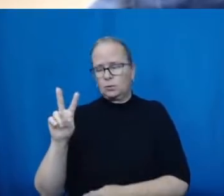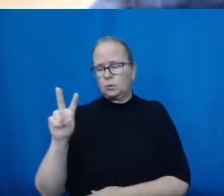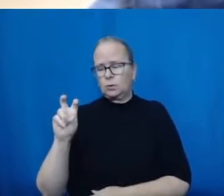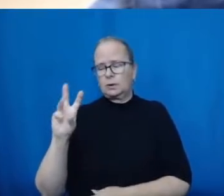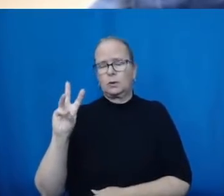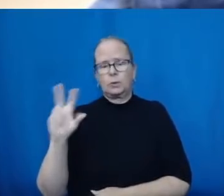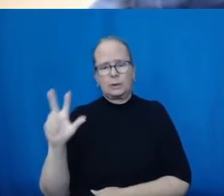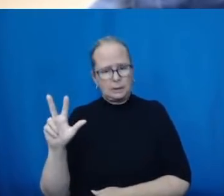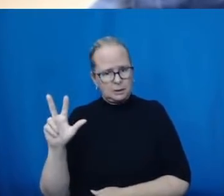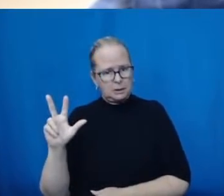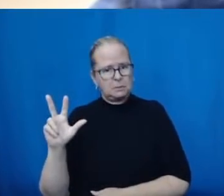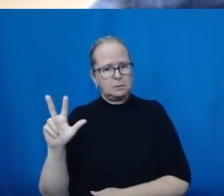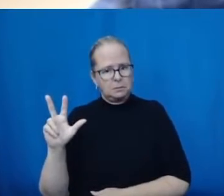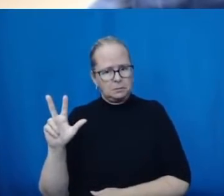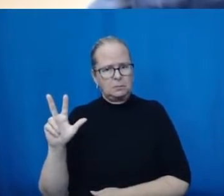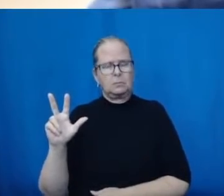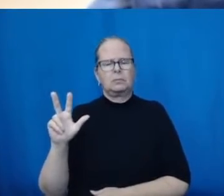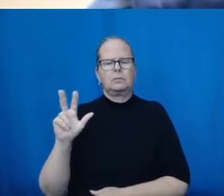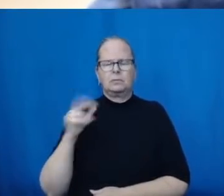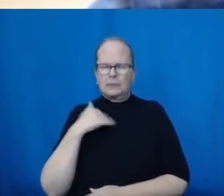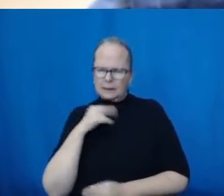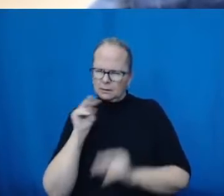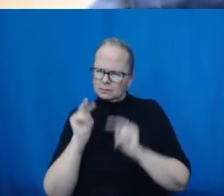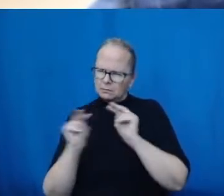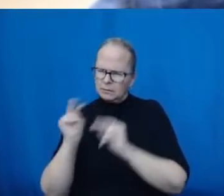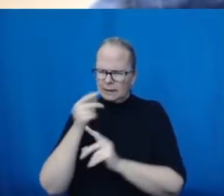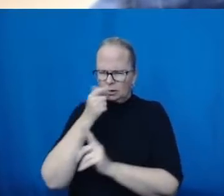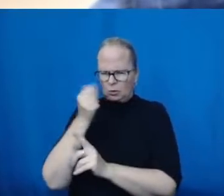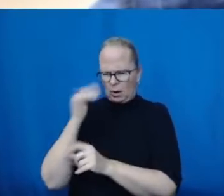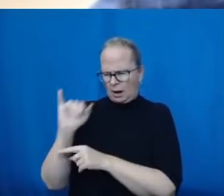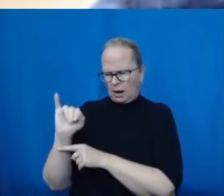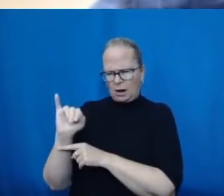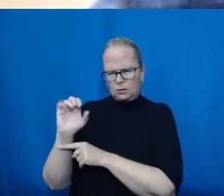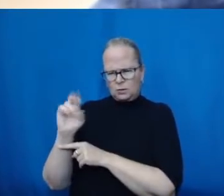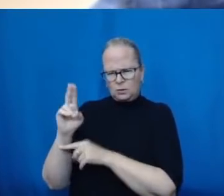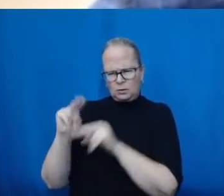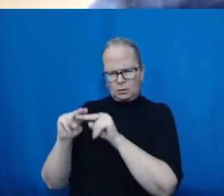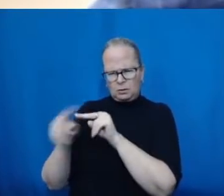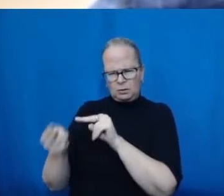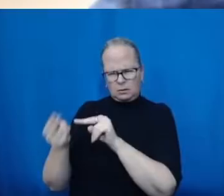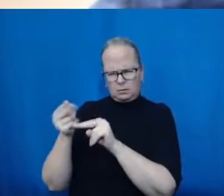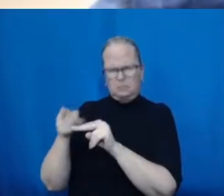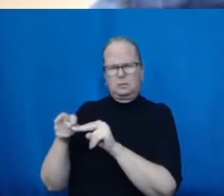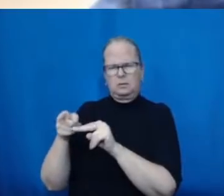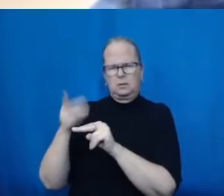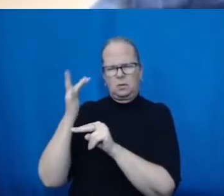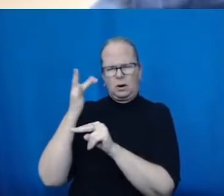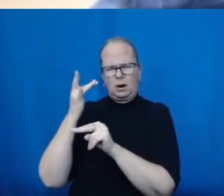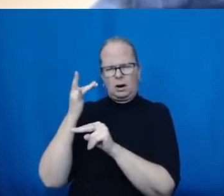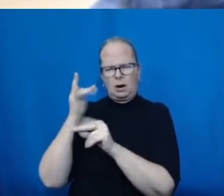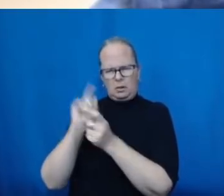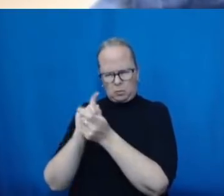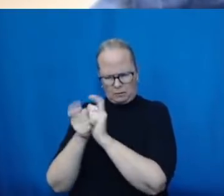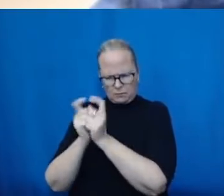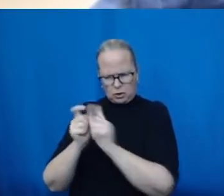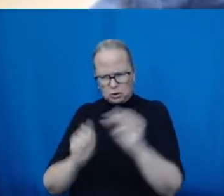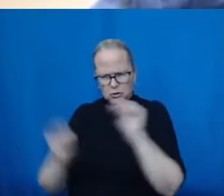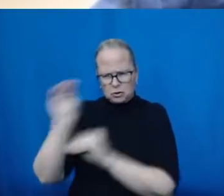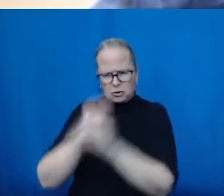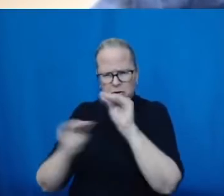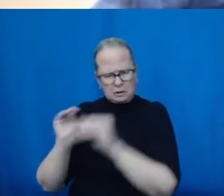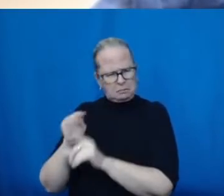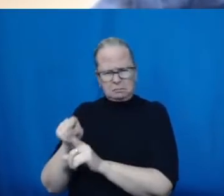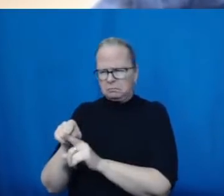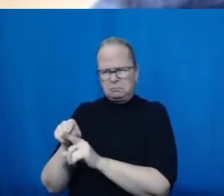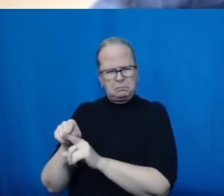point, we have not seen a lot of revisions, but in the last week or so, I've seen a lot of revisions day over day. So keep an eye out on that. It's